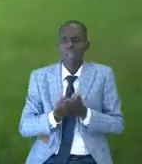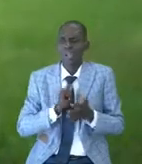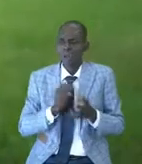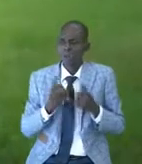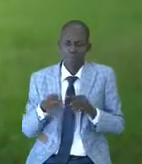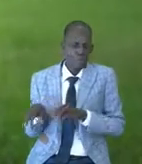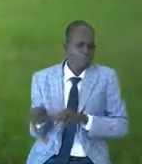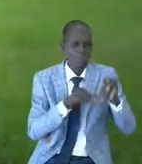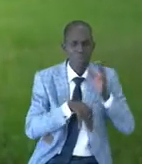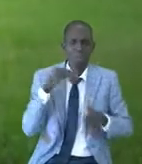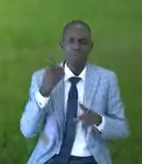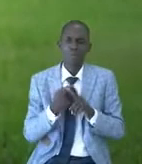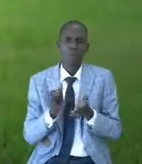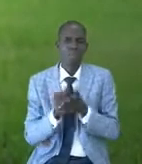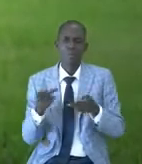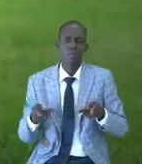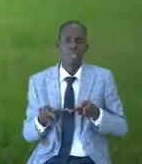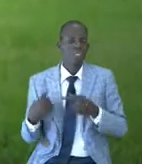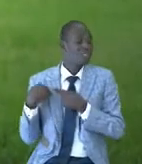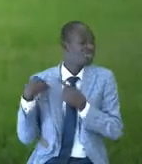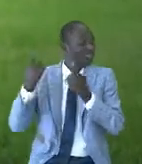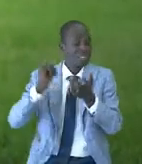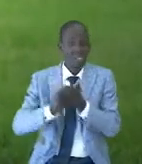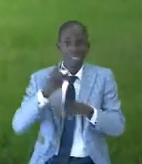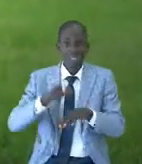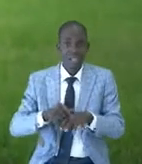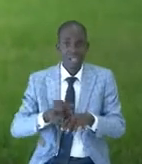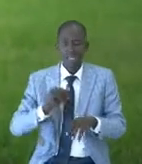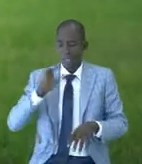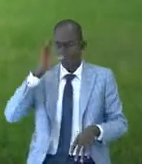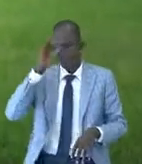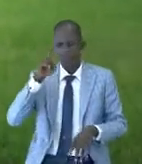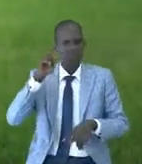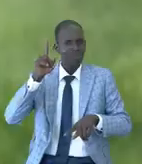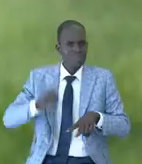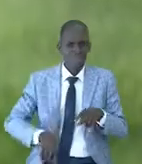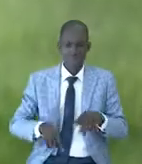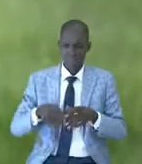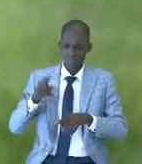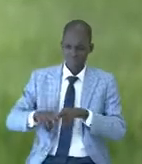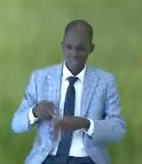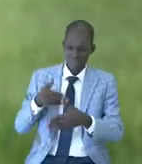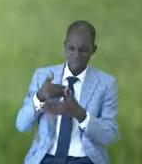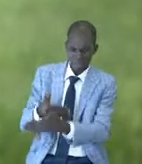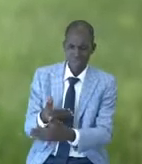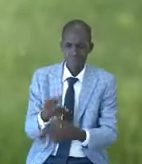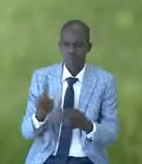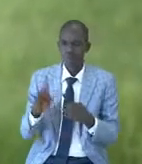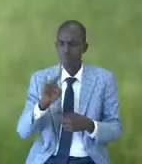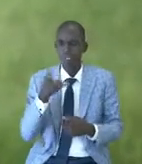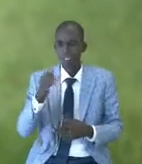can't stand the smell or the sight of anyone smoking. And it's